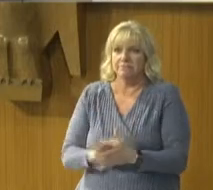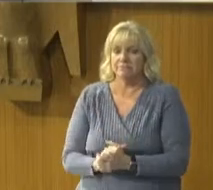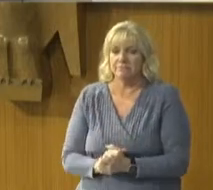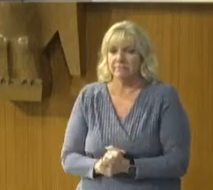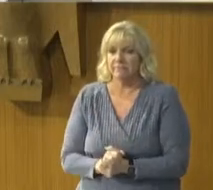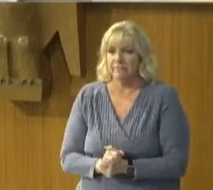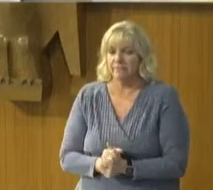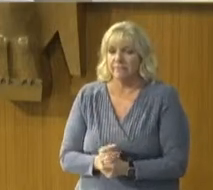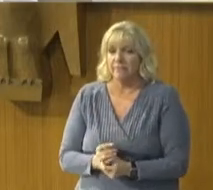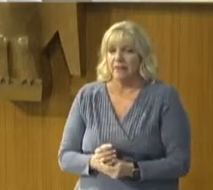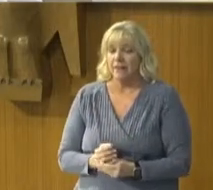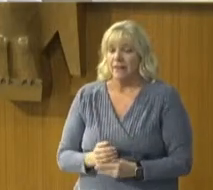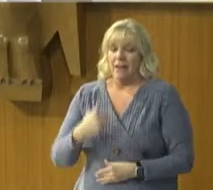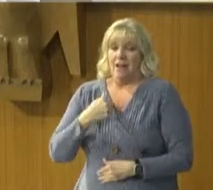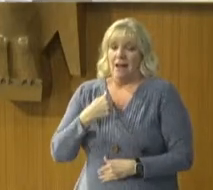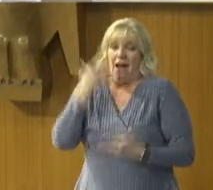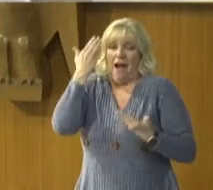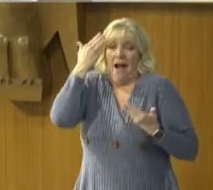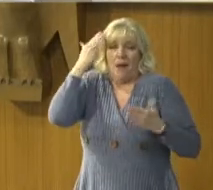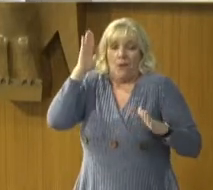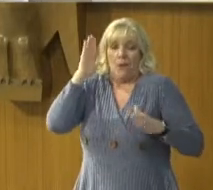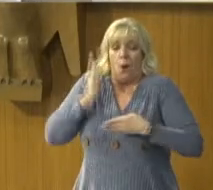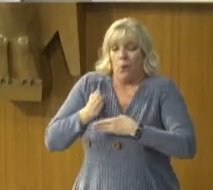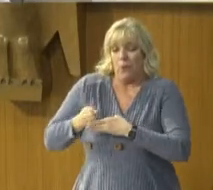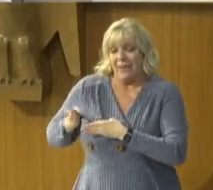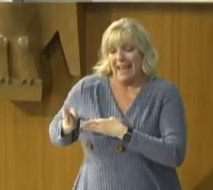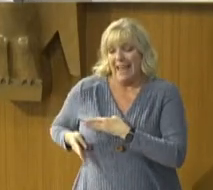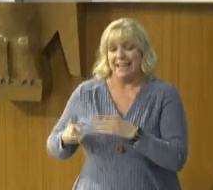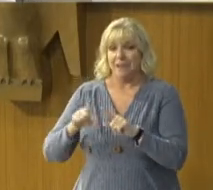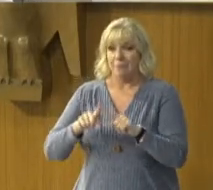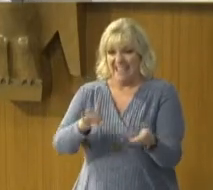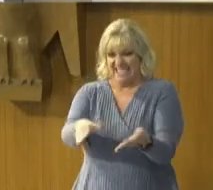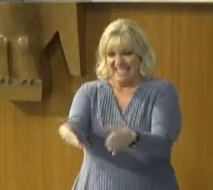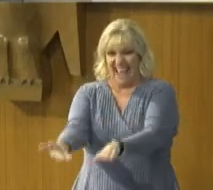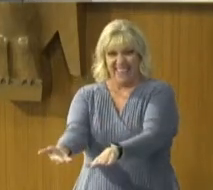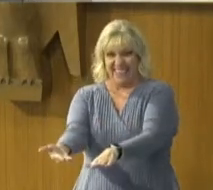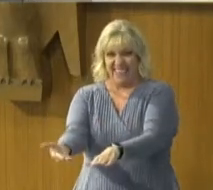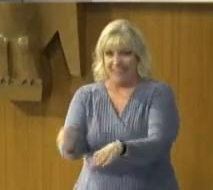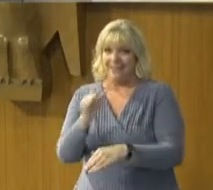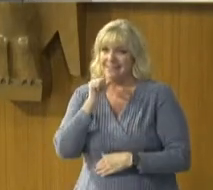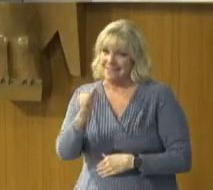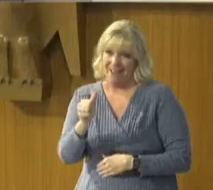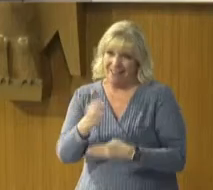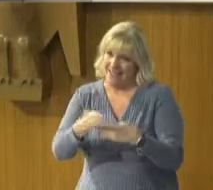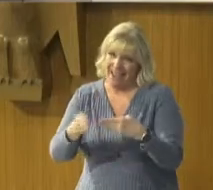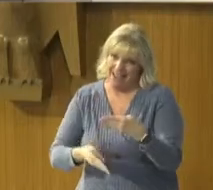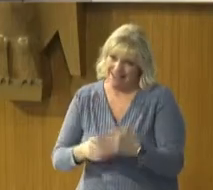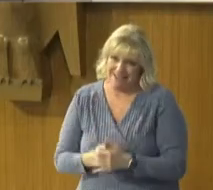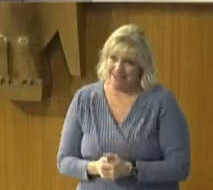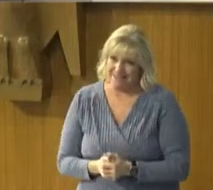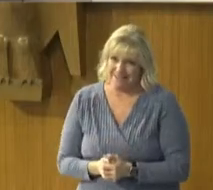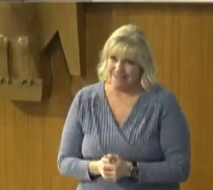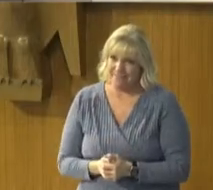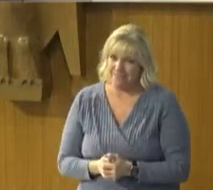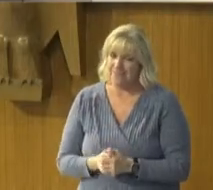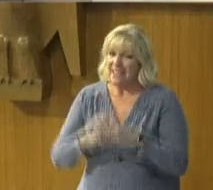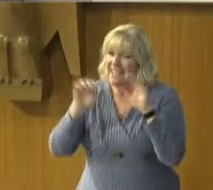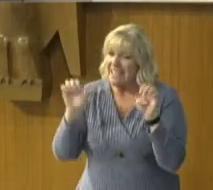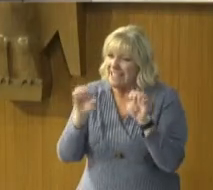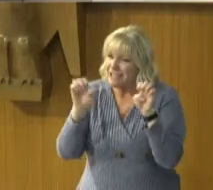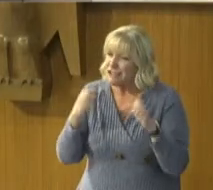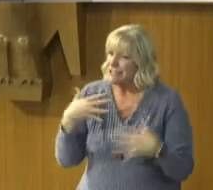I don't know the ending, but death isn't it, Mark says. So yeah, Easter is a little